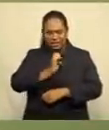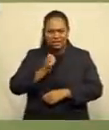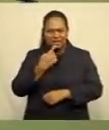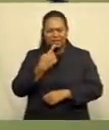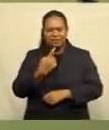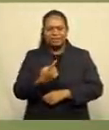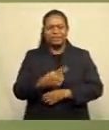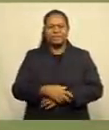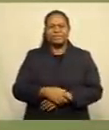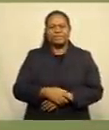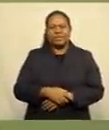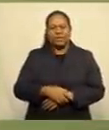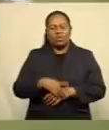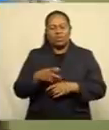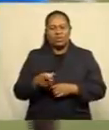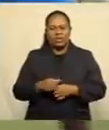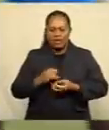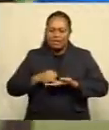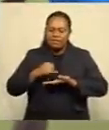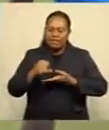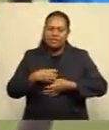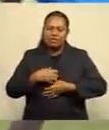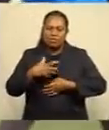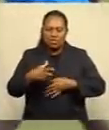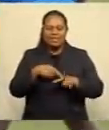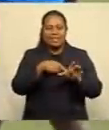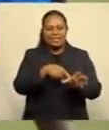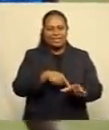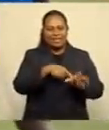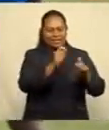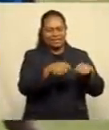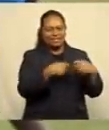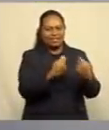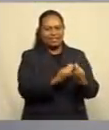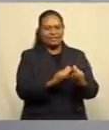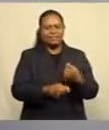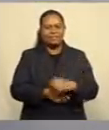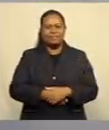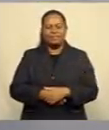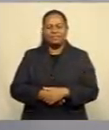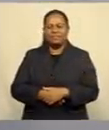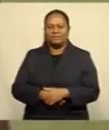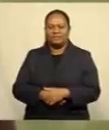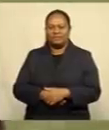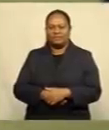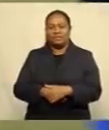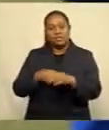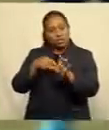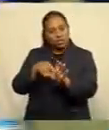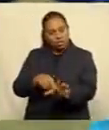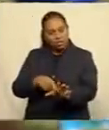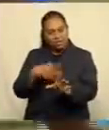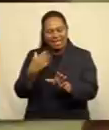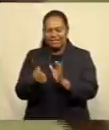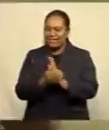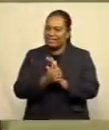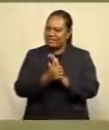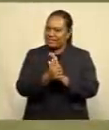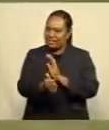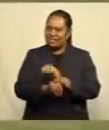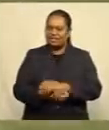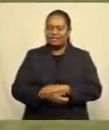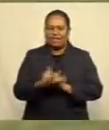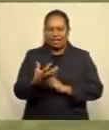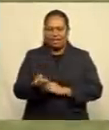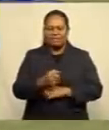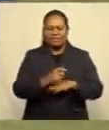Rokoro says they will invest a lot in this young team. Youth, talented and skillful athletes that's